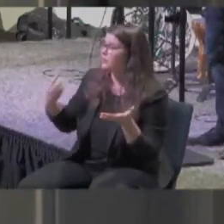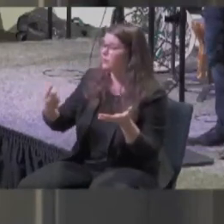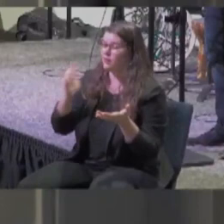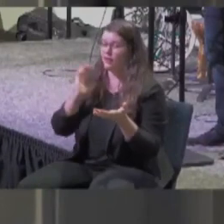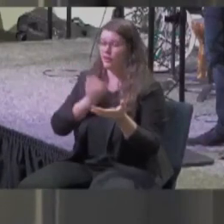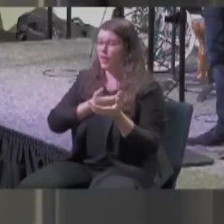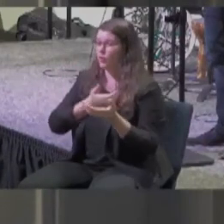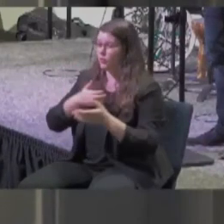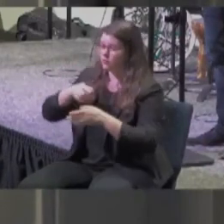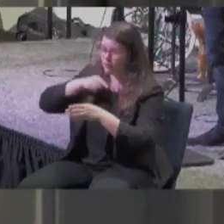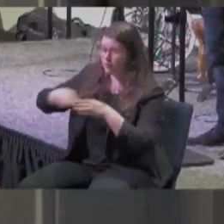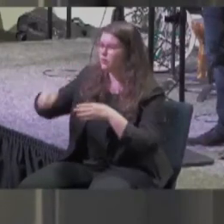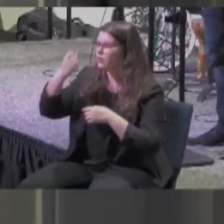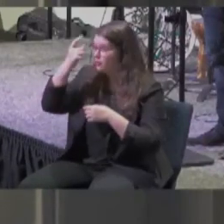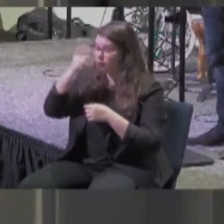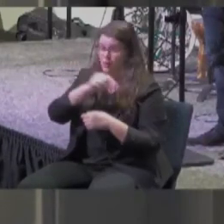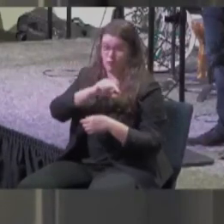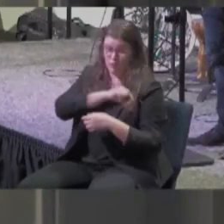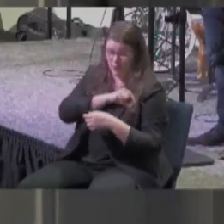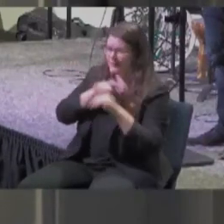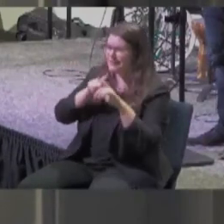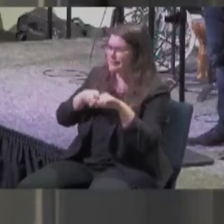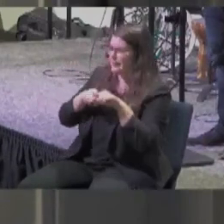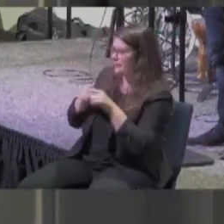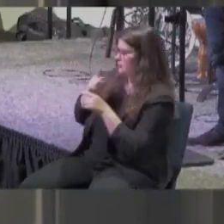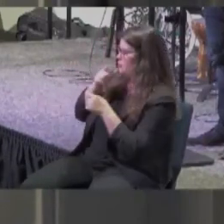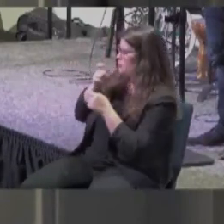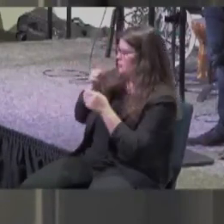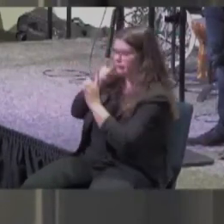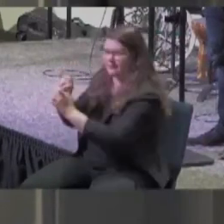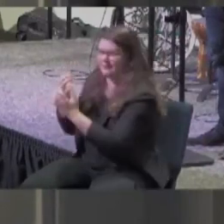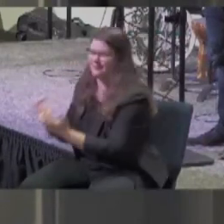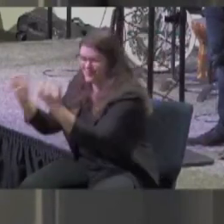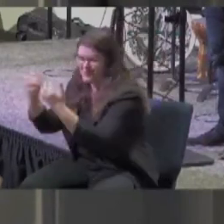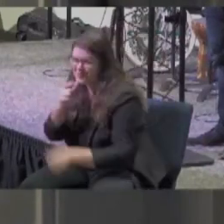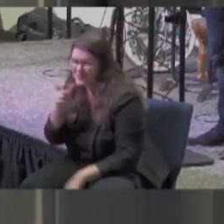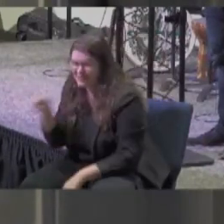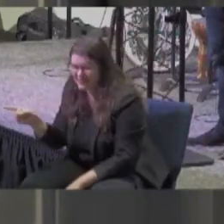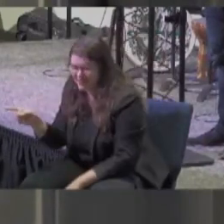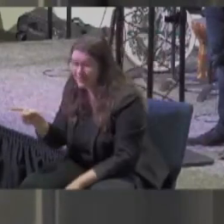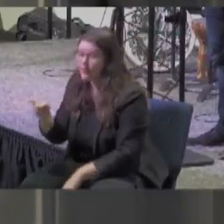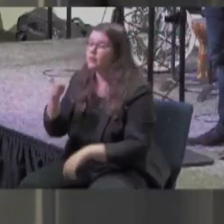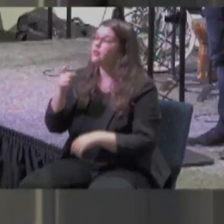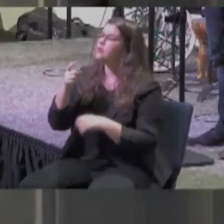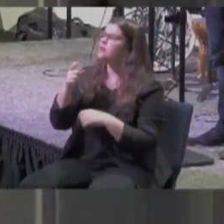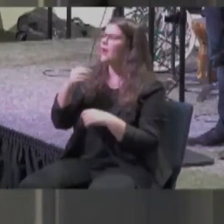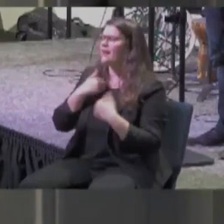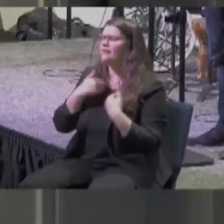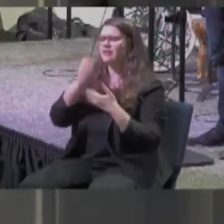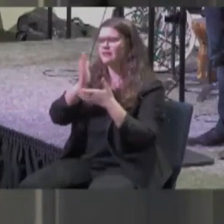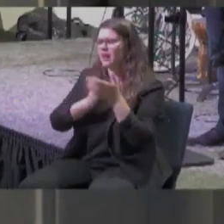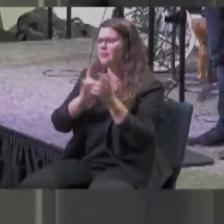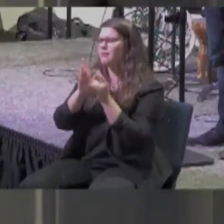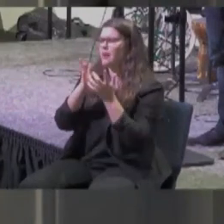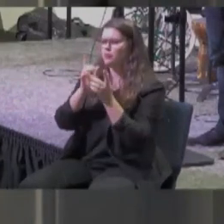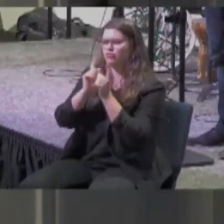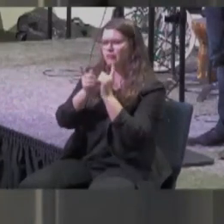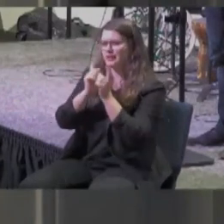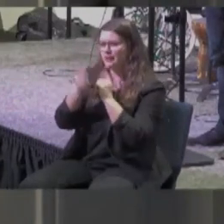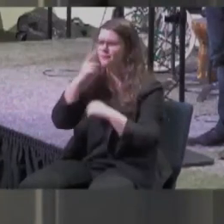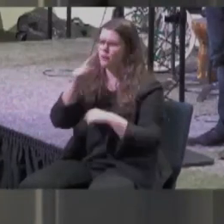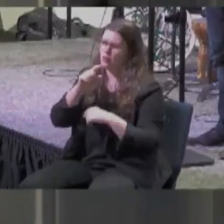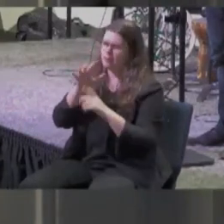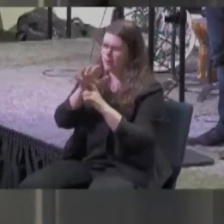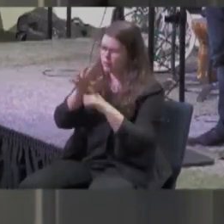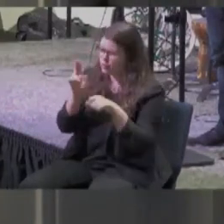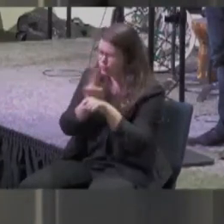quality depends on who it's meant for. From Wanderley's Bible Translations for Popular Use and Nider and Tabor's